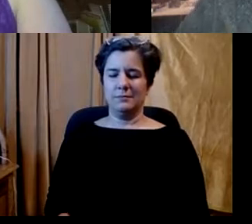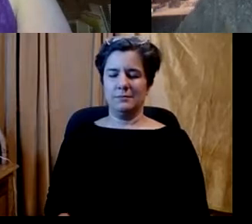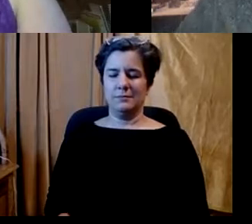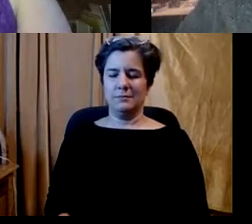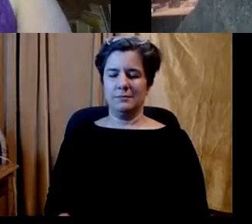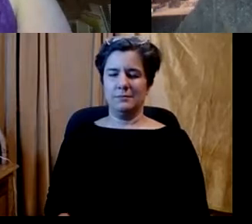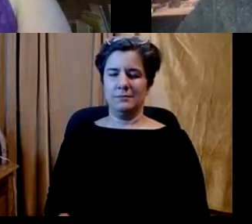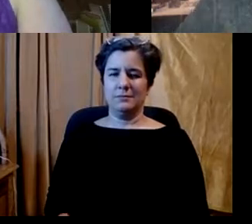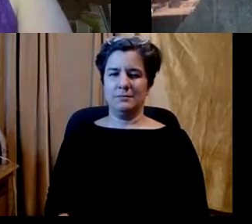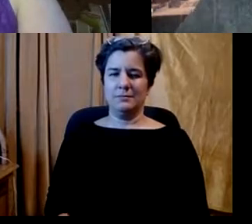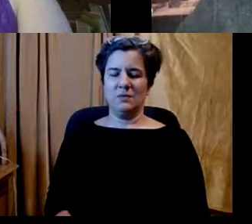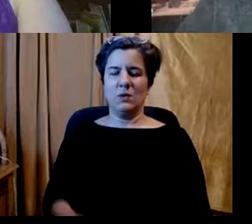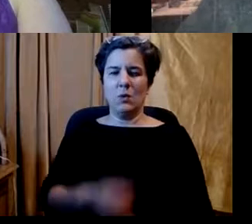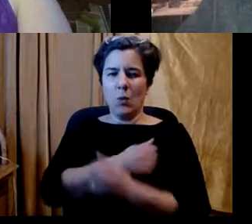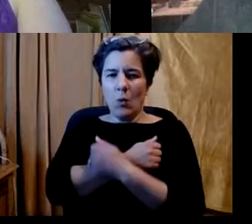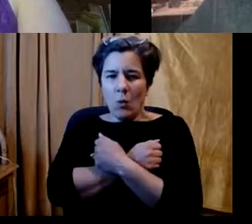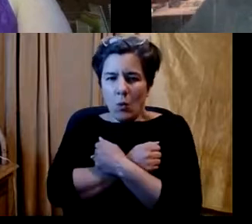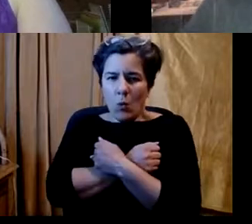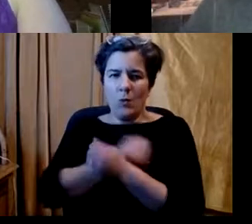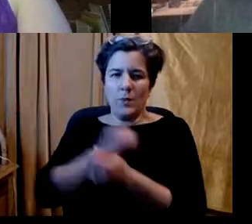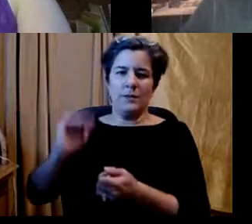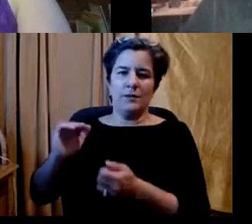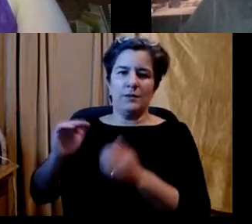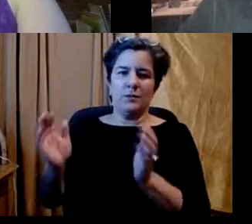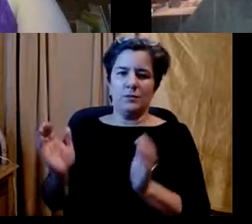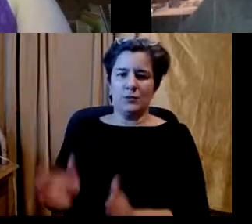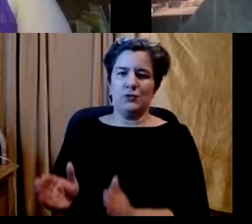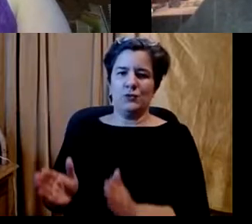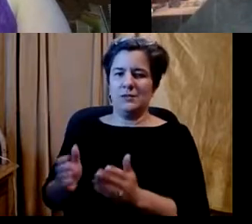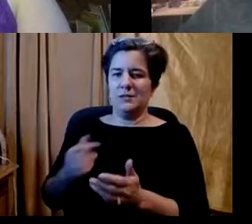Hold your little person, tell them how much you love them